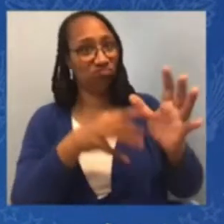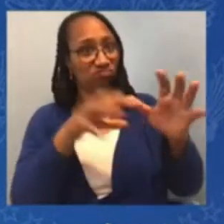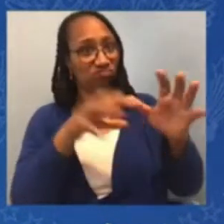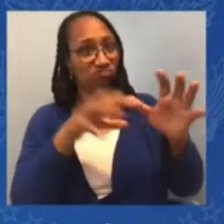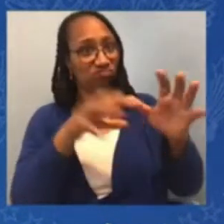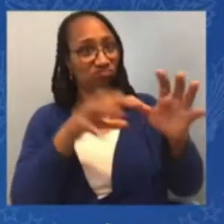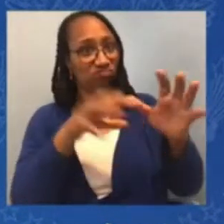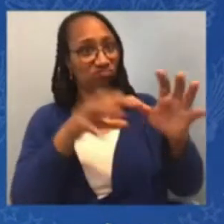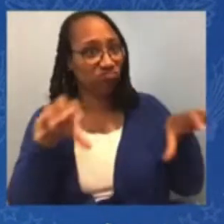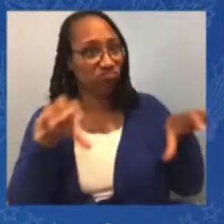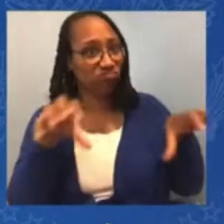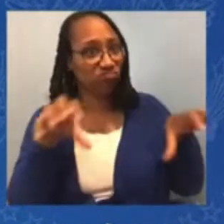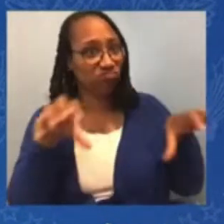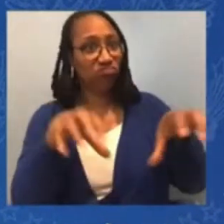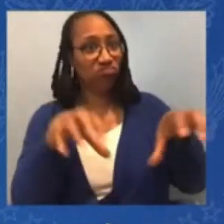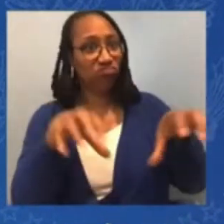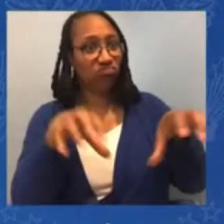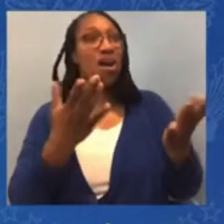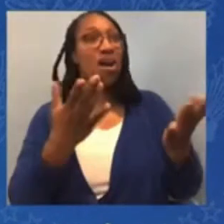Got to hold them accountable.